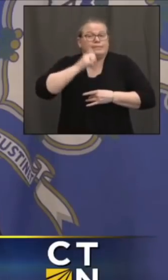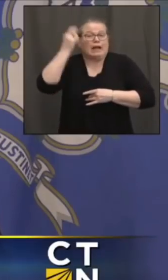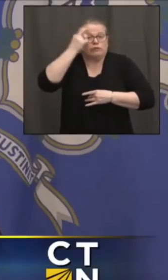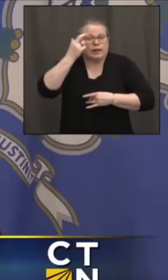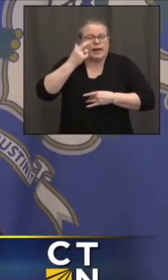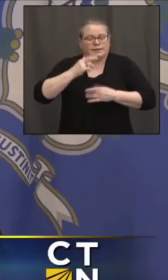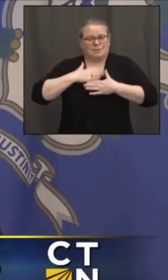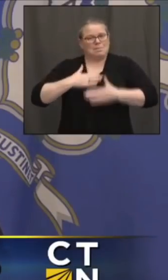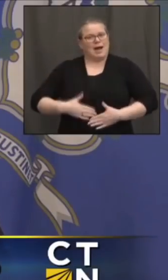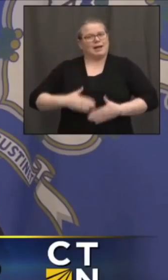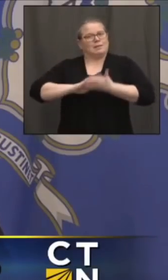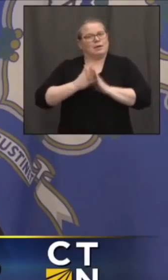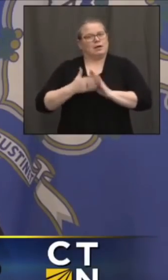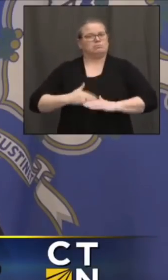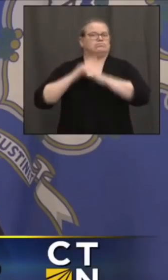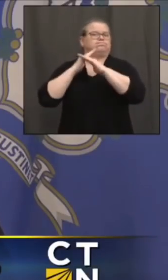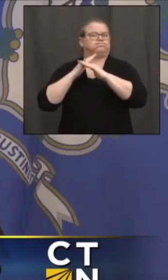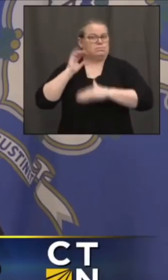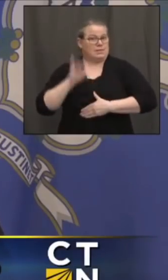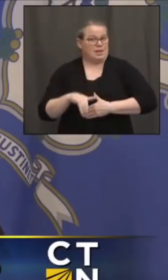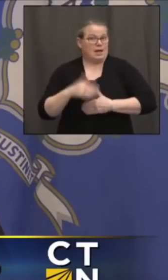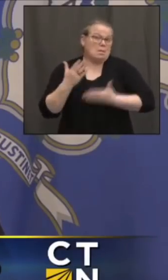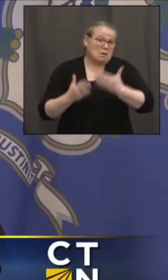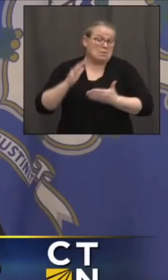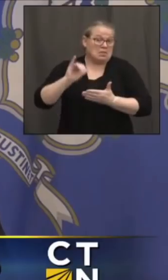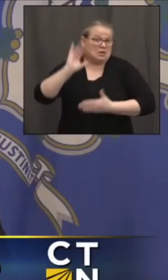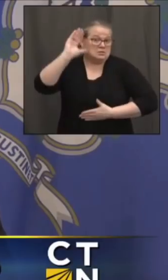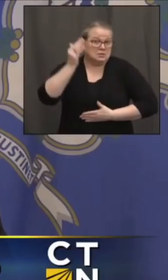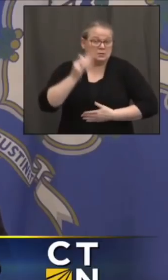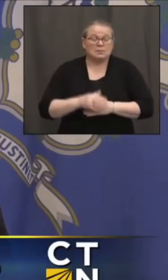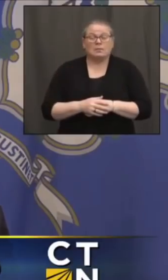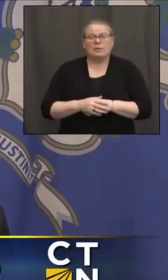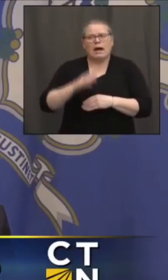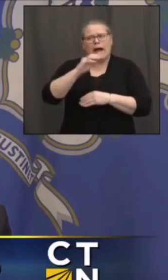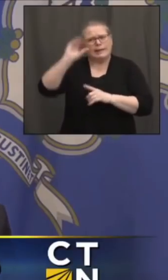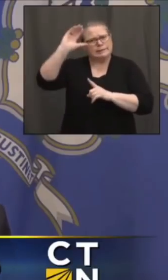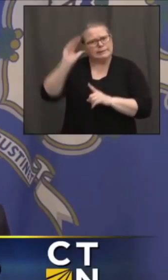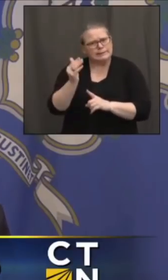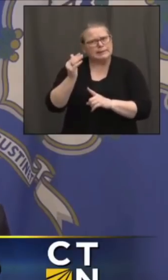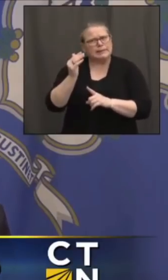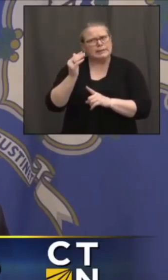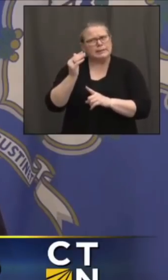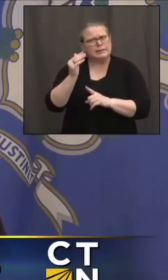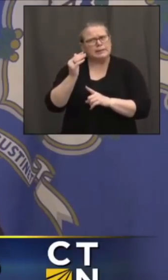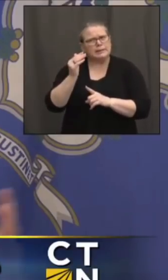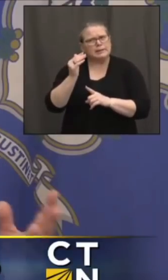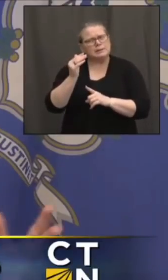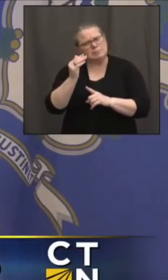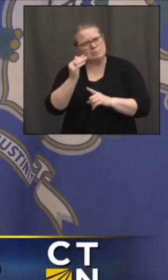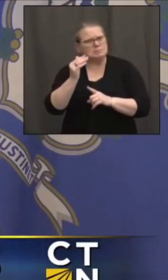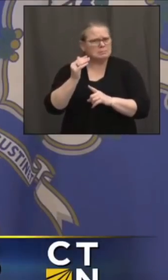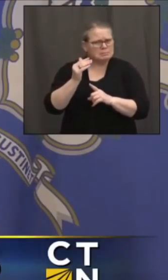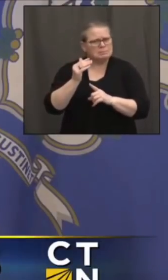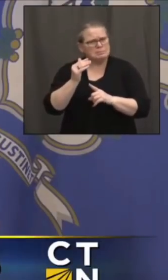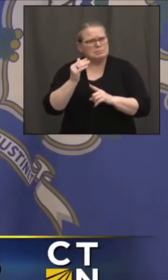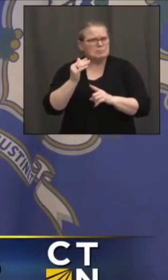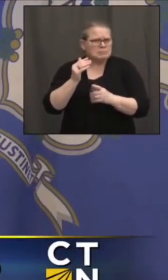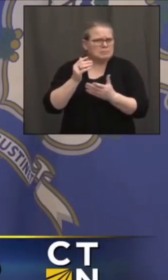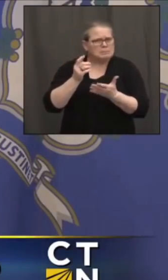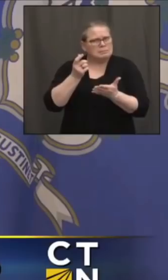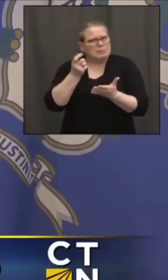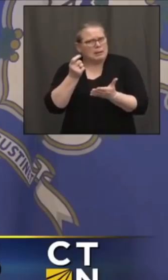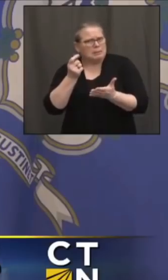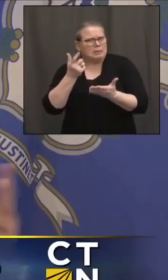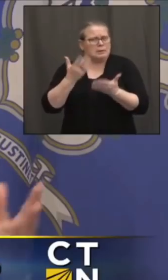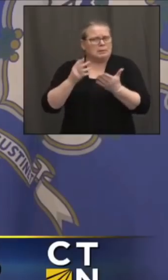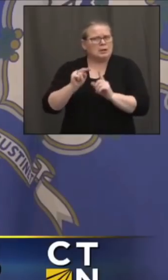at the highest risk. That makes a big difference. And there seems to be a certain sine wave to this. Maybe the